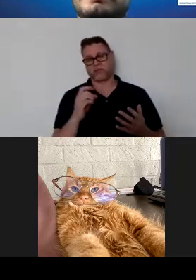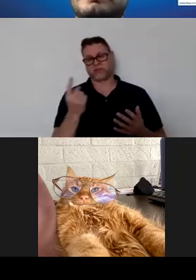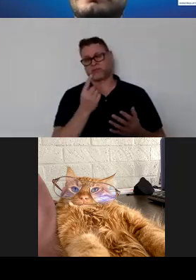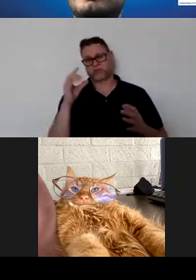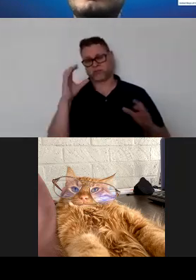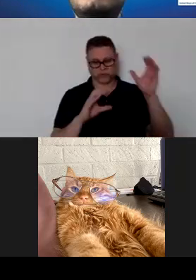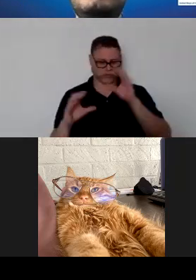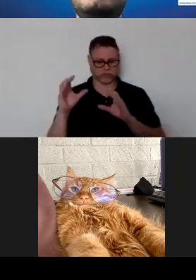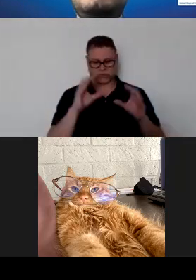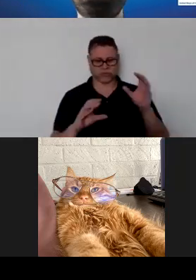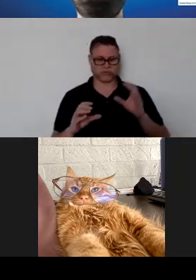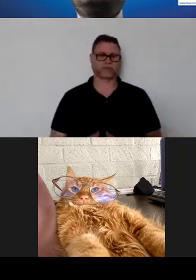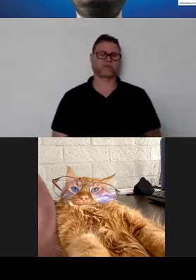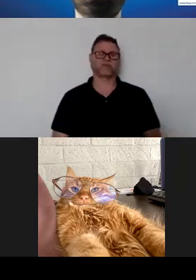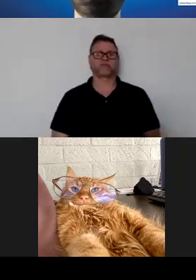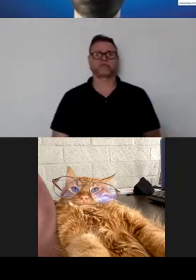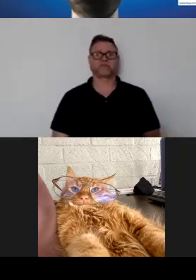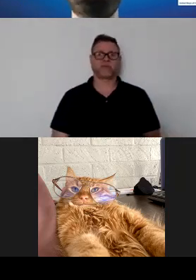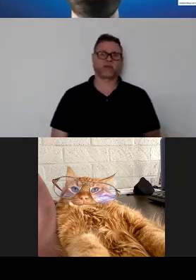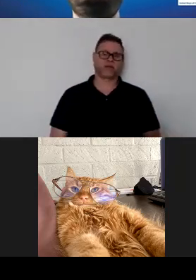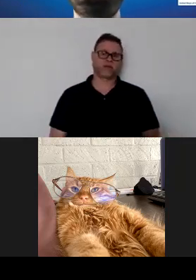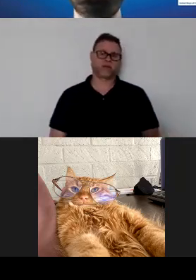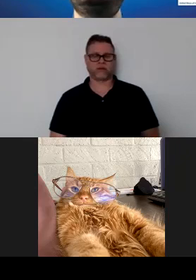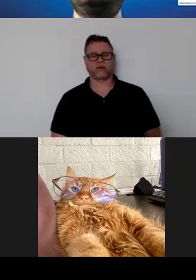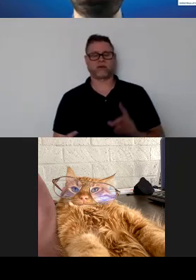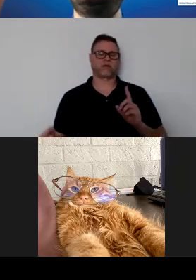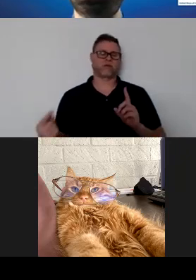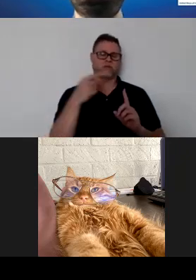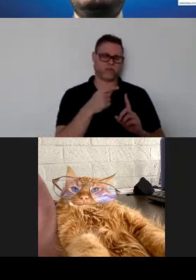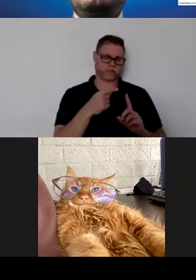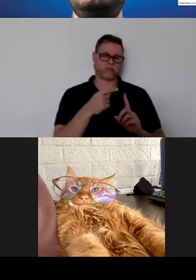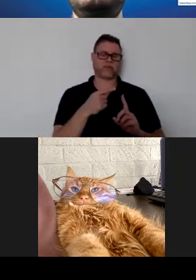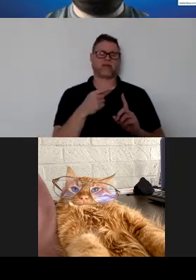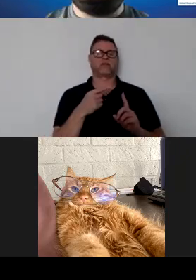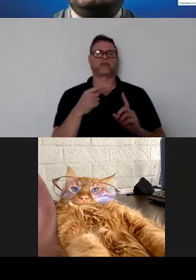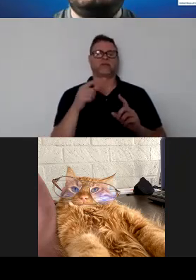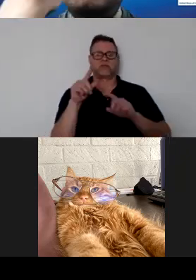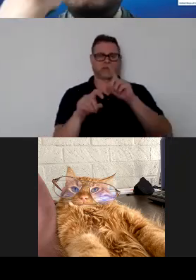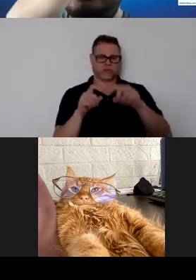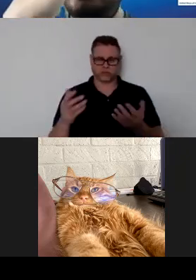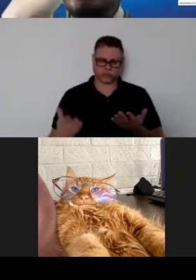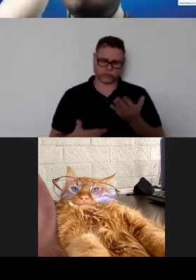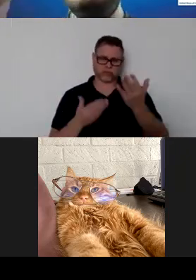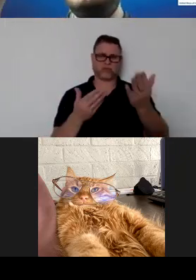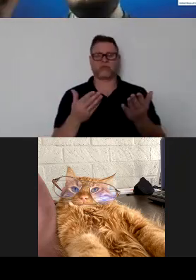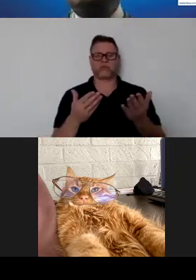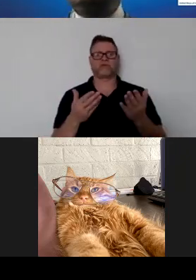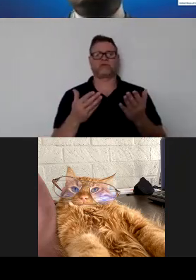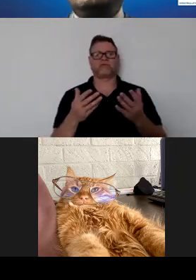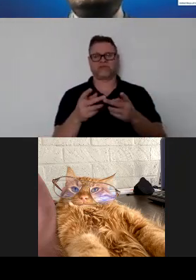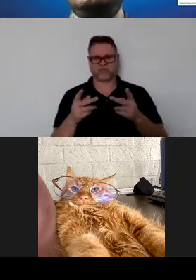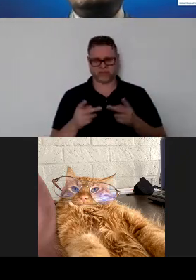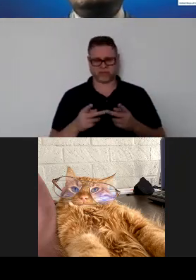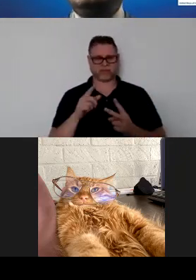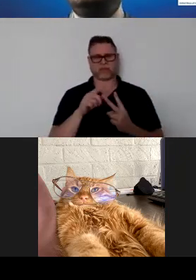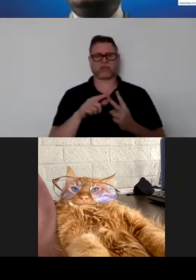explore. And then really quickly, going back to the question that was brought up on facilities, I think there are a couple of different